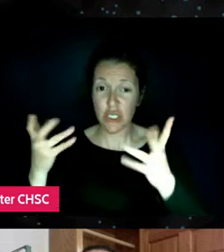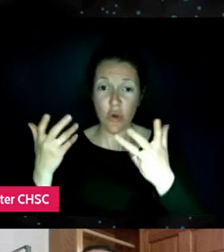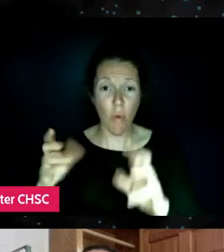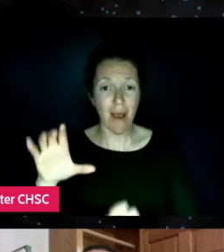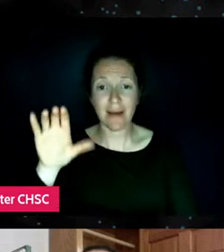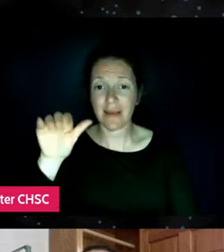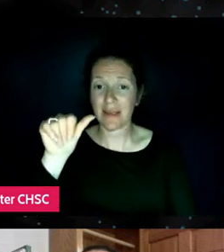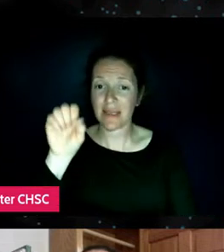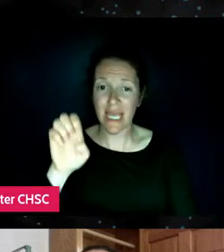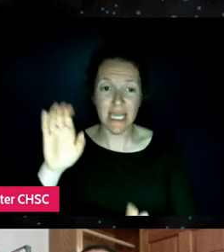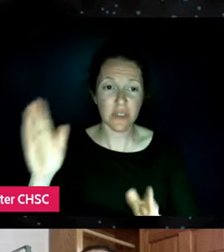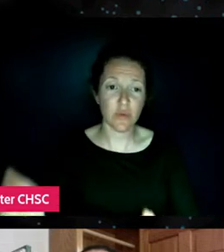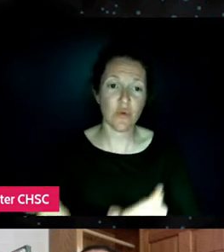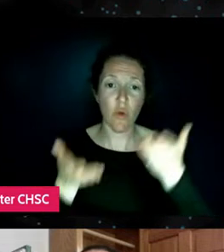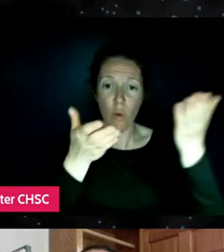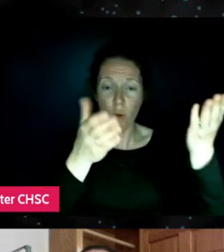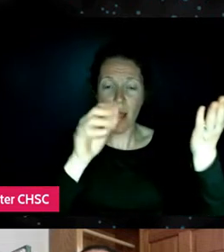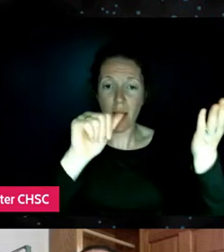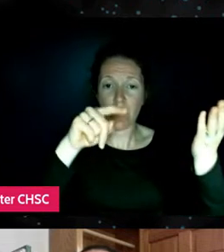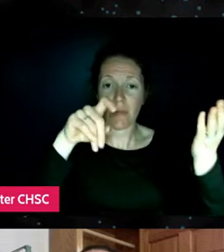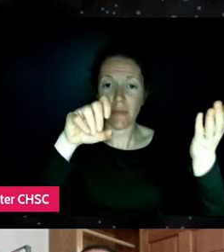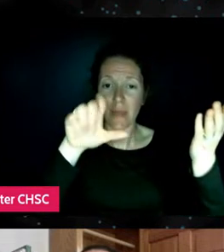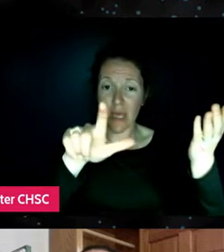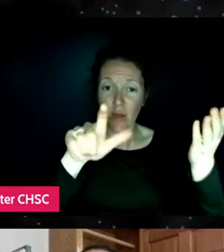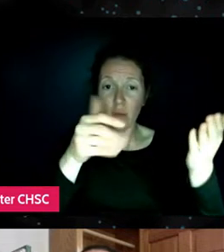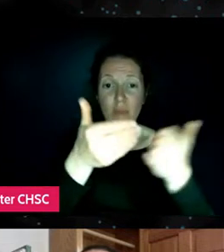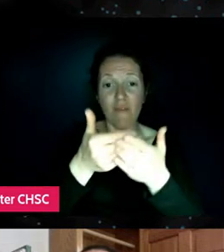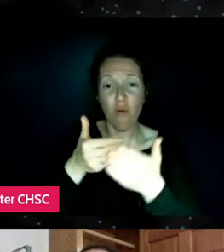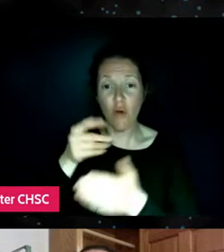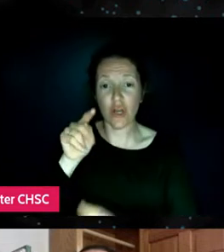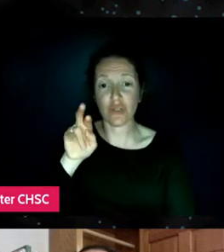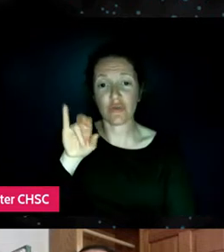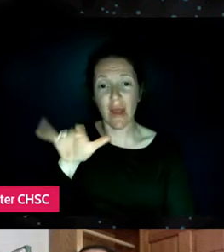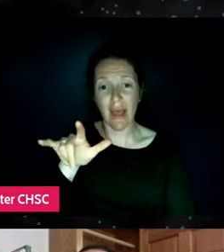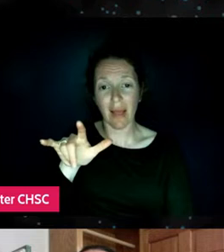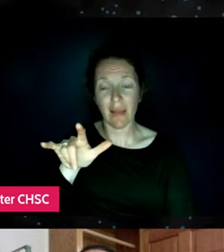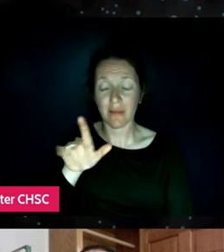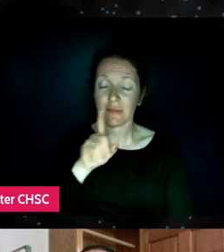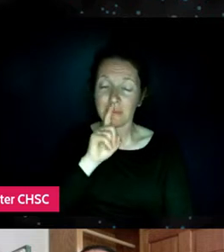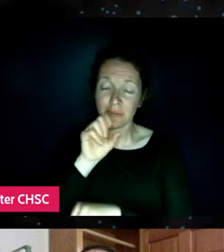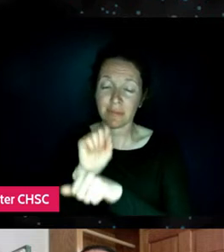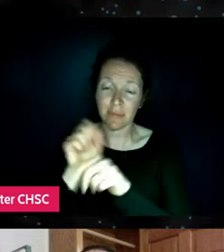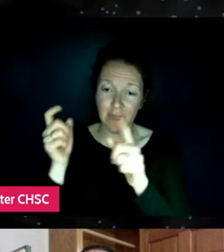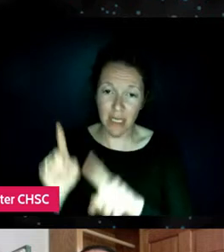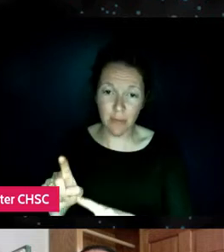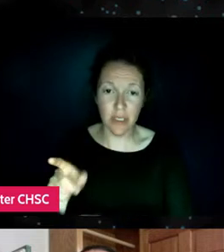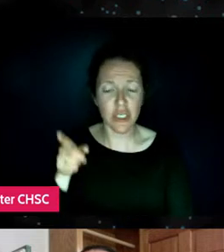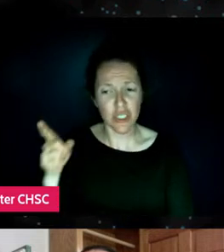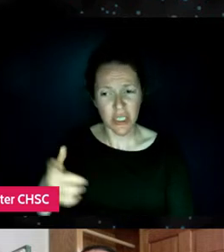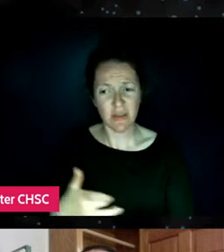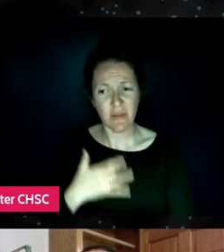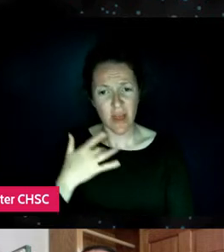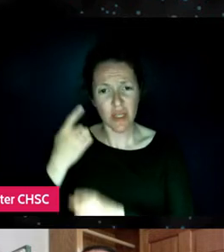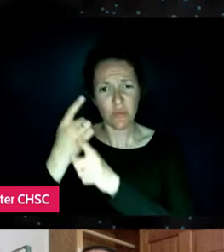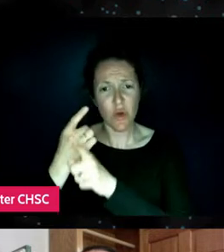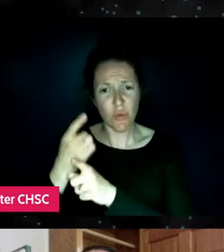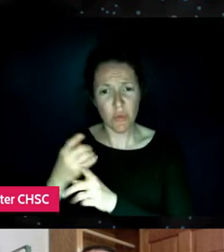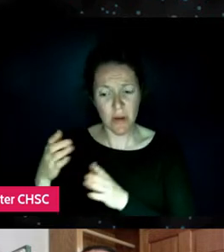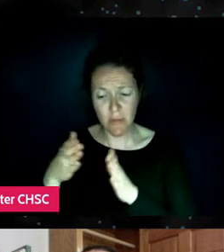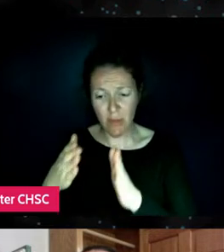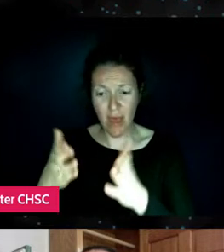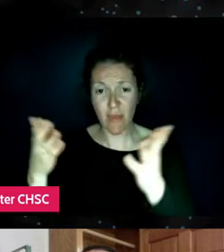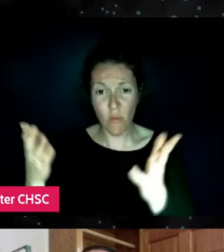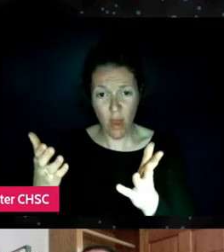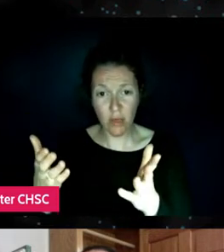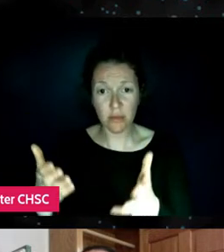on appeal before a trial, as it in fact did, but that she thought the appropriate pathway would be to